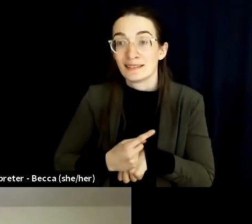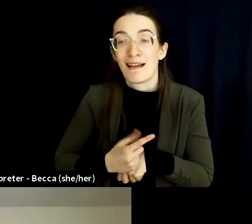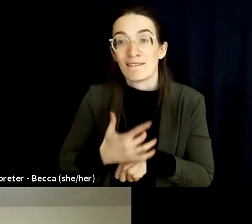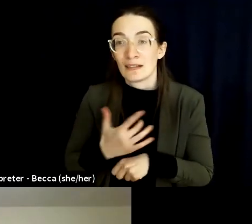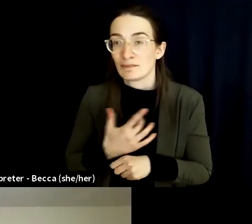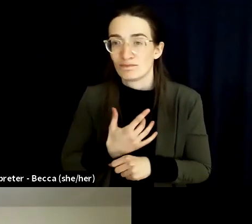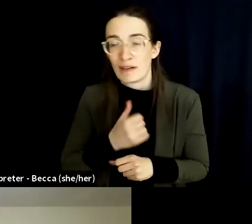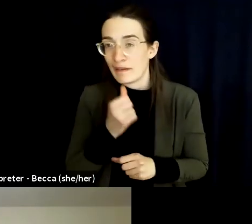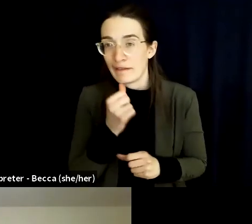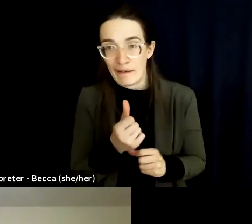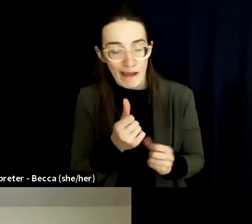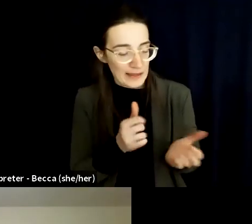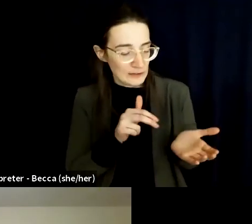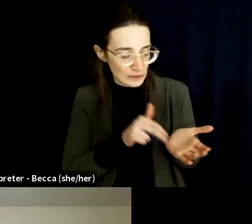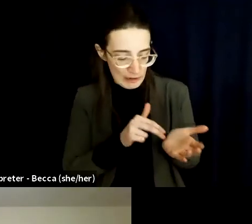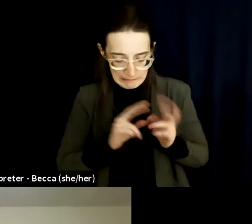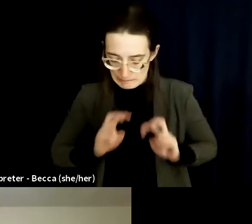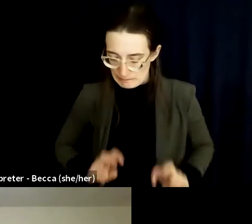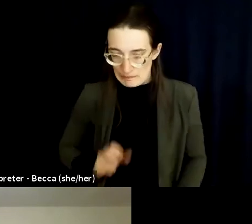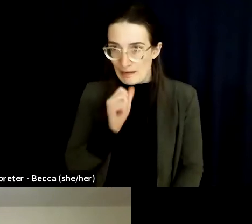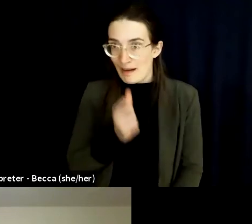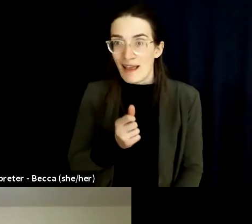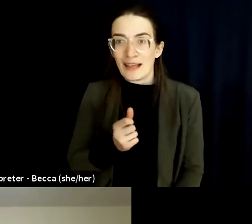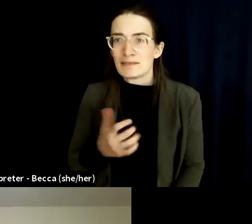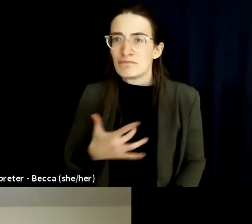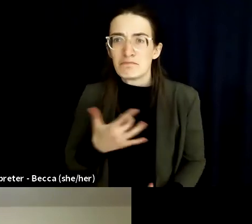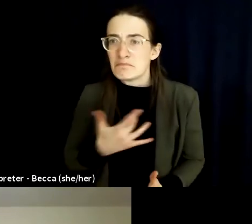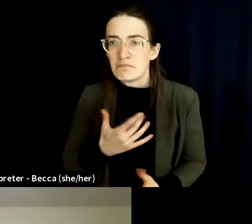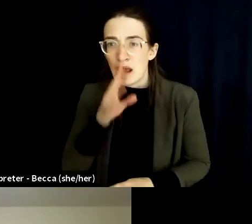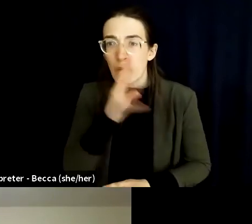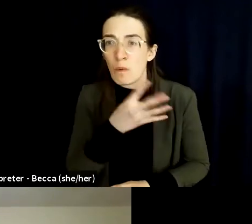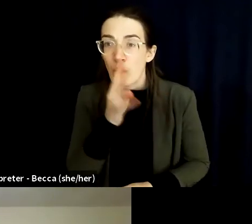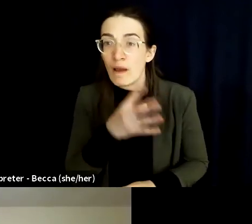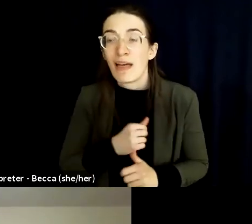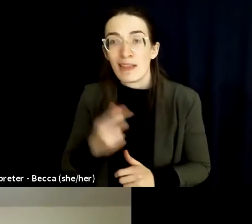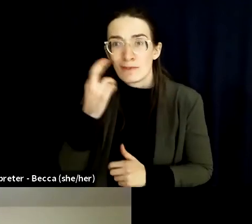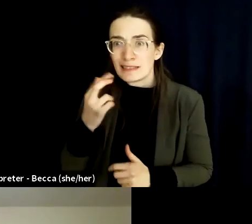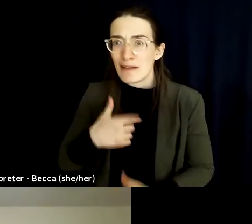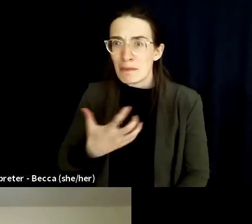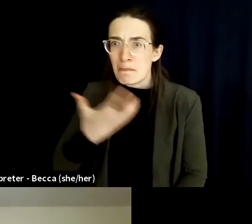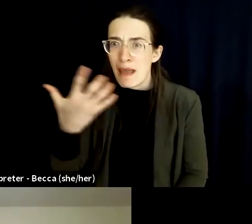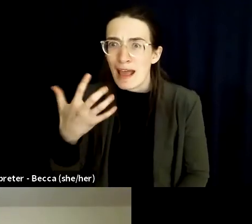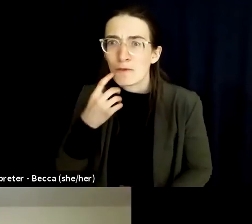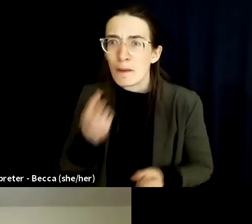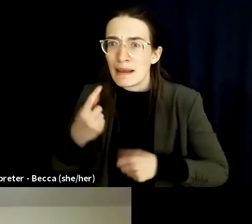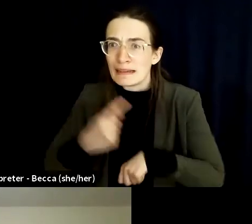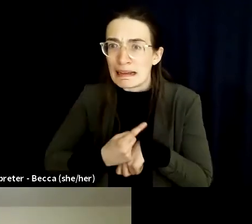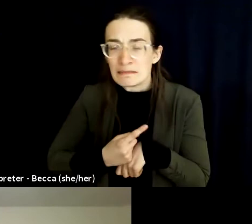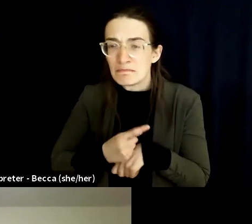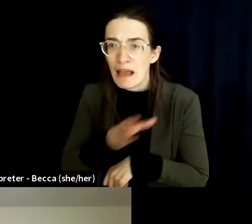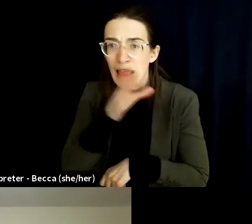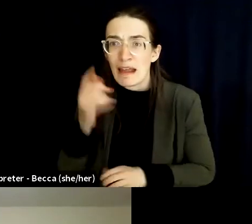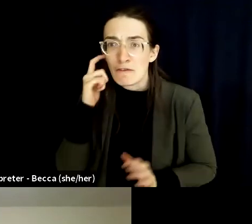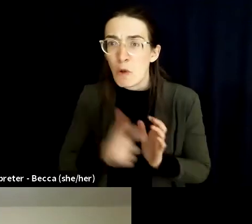without taking my temperature, my emotional temperature, and realizing, wow, I've been mad for days and I haven't like acknowledged